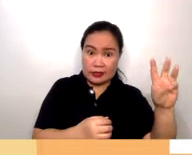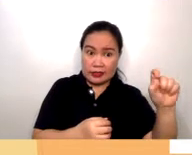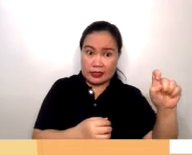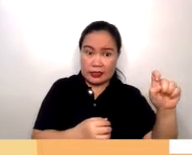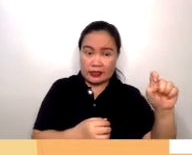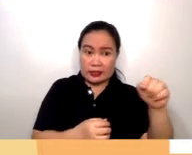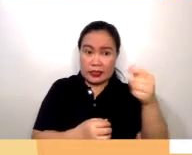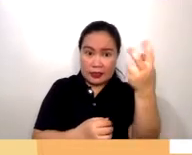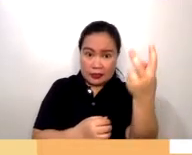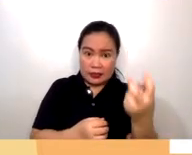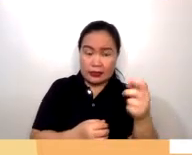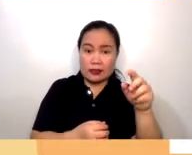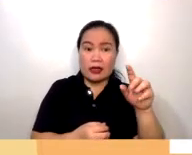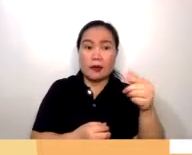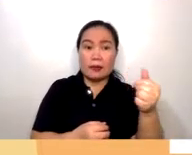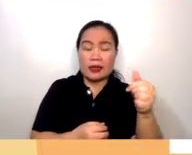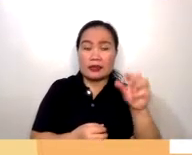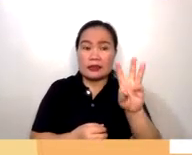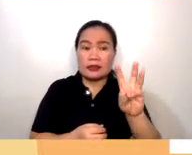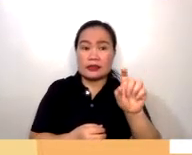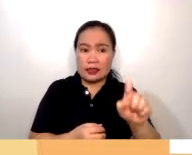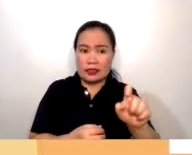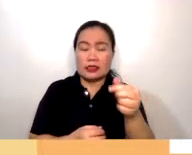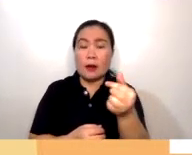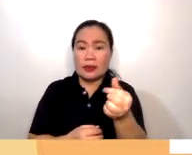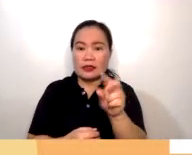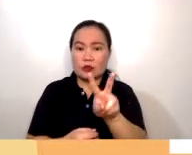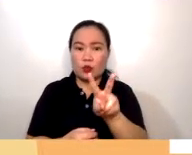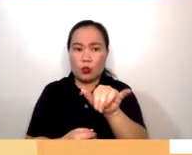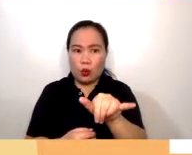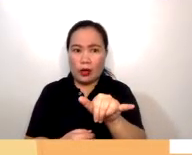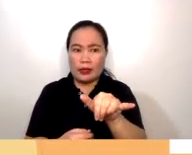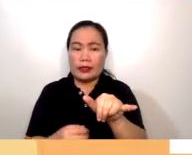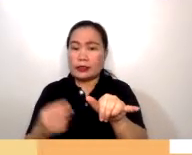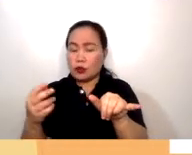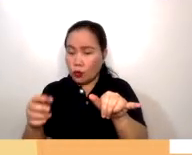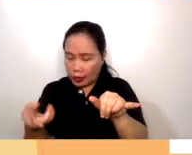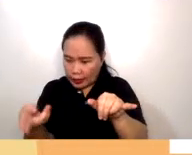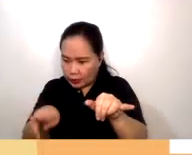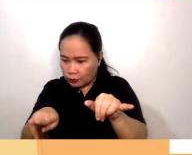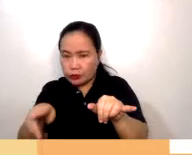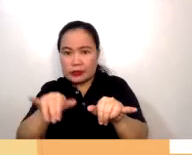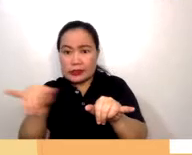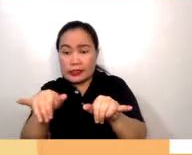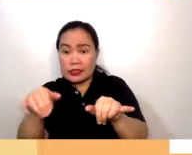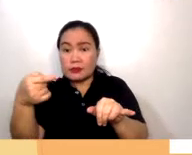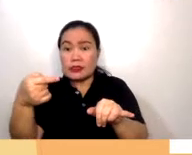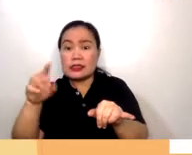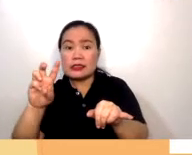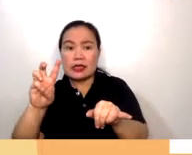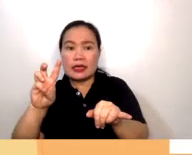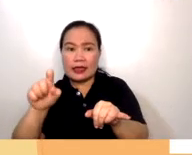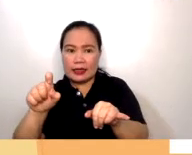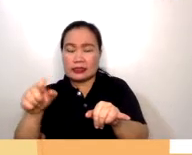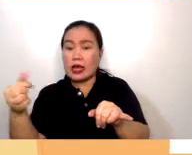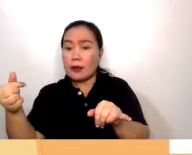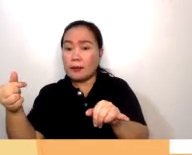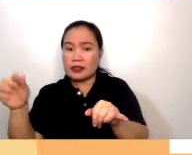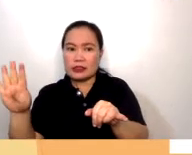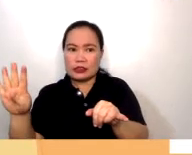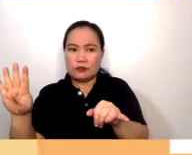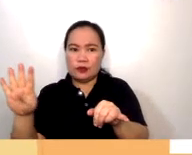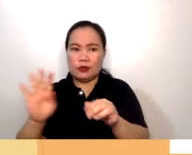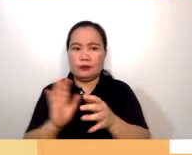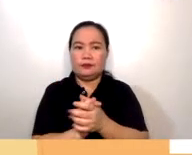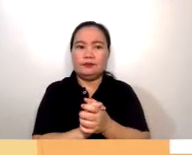6x plus 2y equals negative 6x plus 4. So nag-add tayo ng